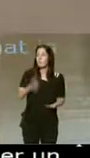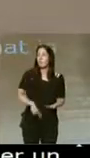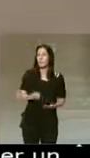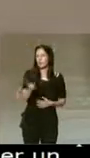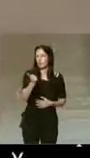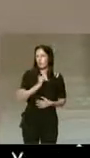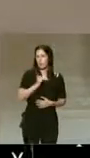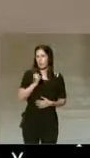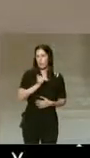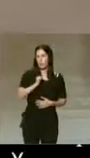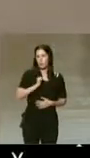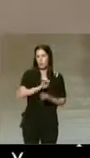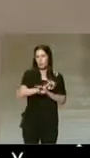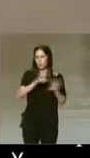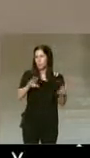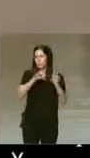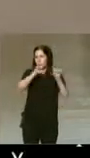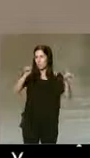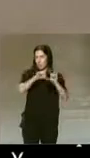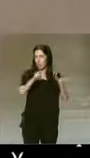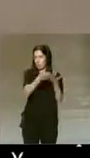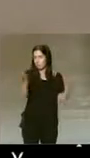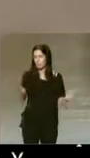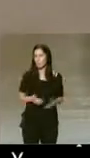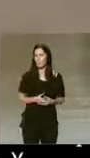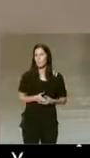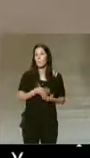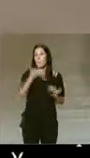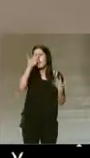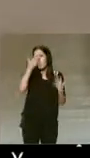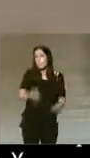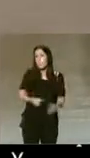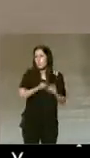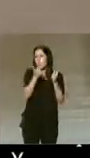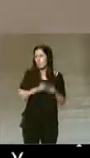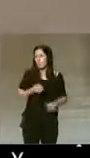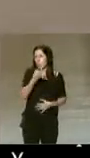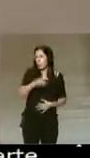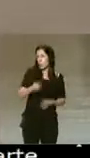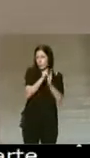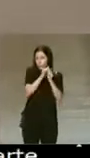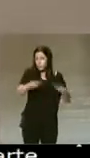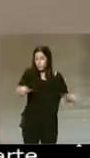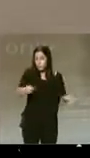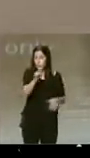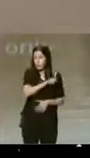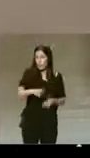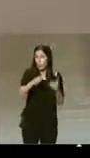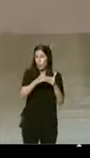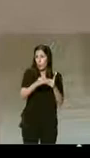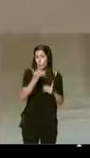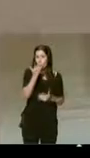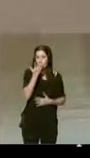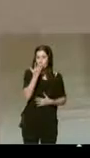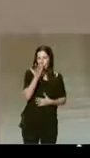one, that can be run from day one. I think that the only way things come to